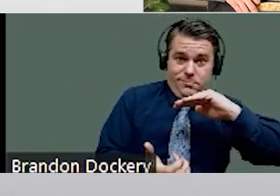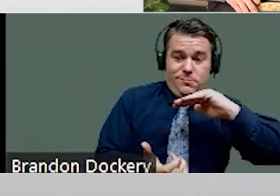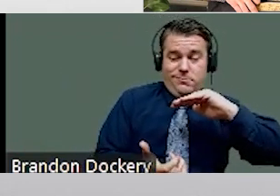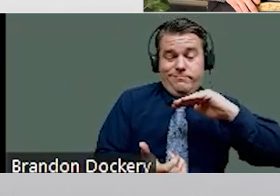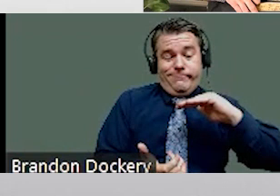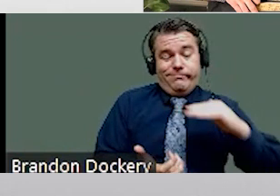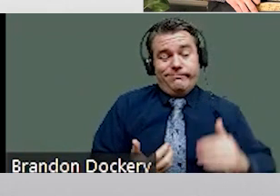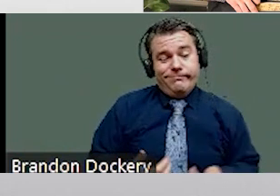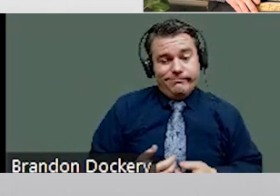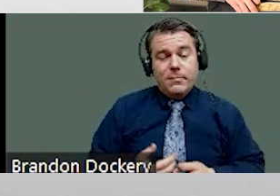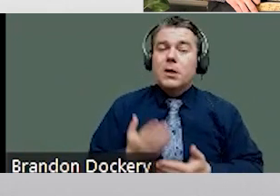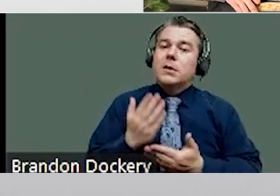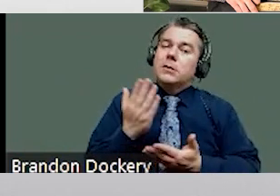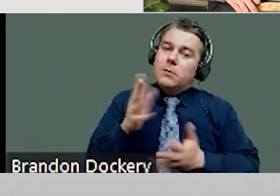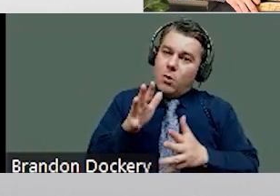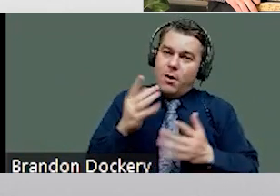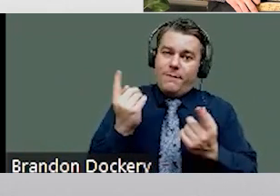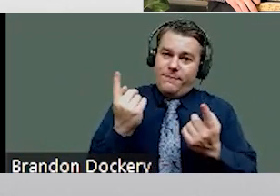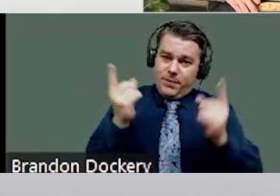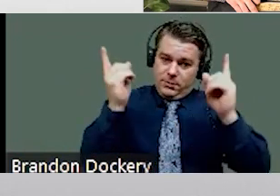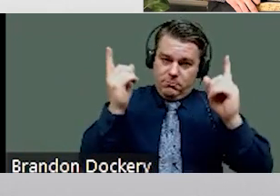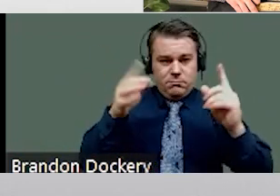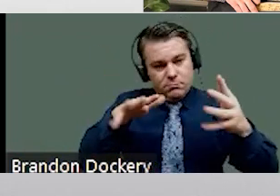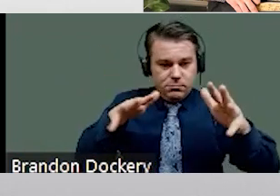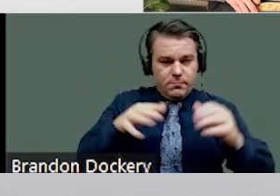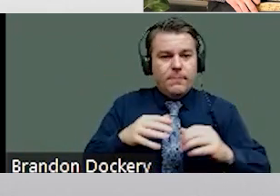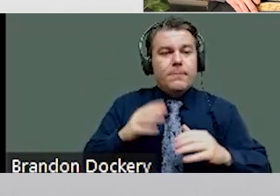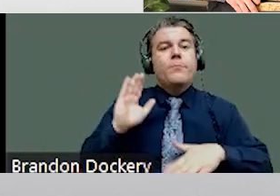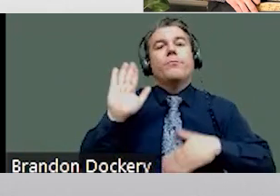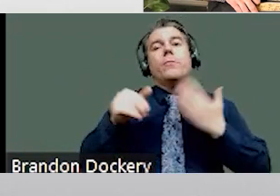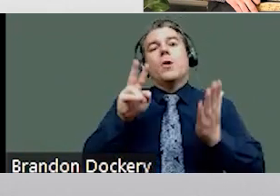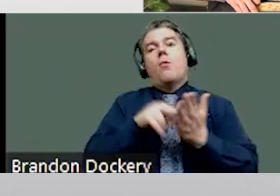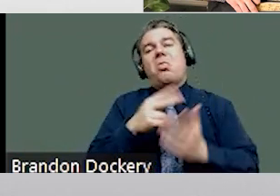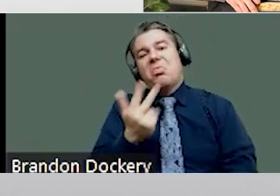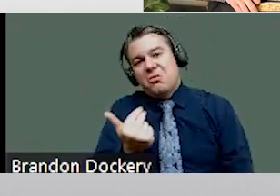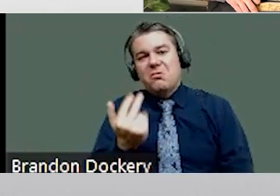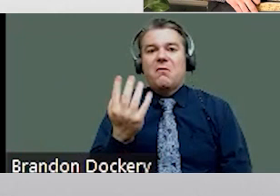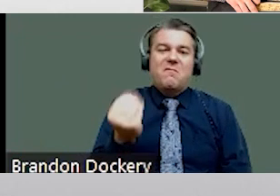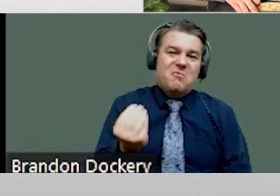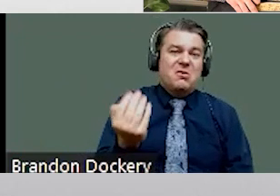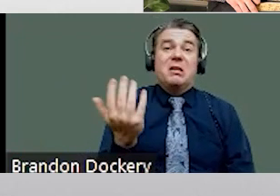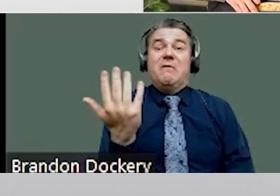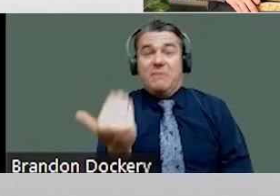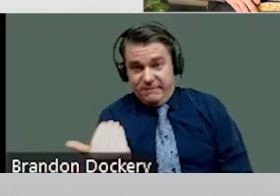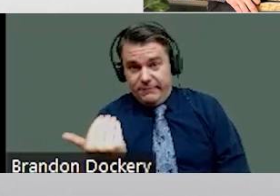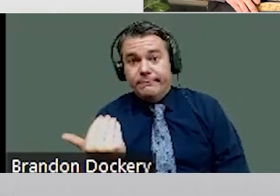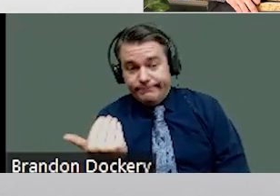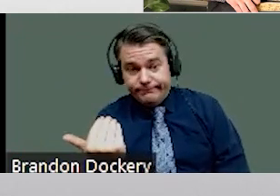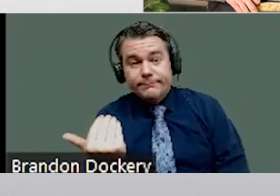That was somewhat effective, and that takes us over 2013 and 2014 and